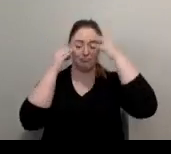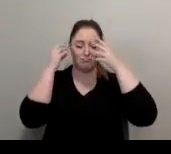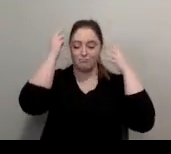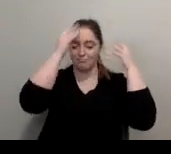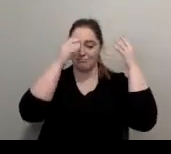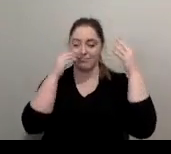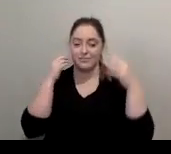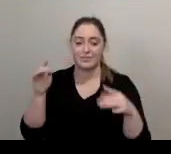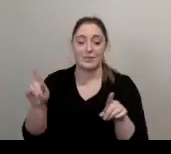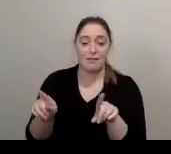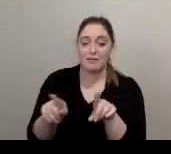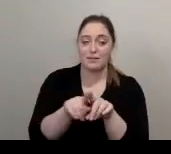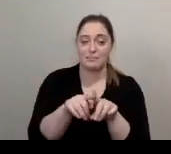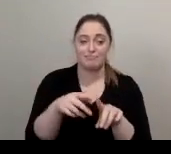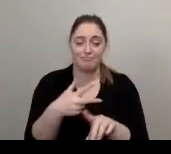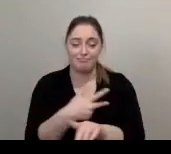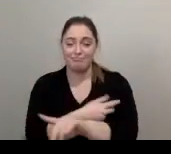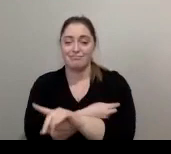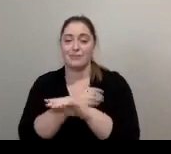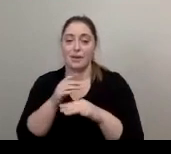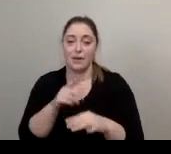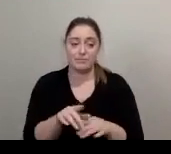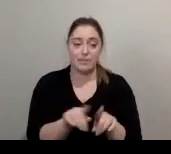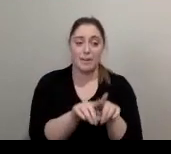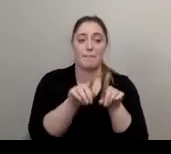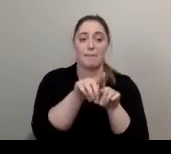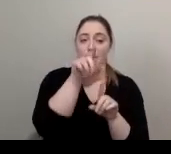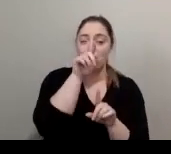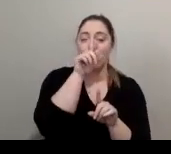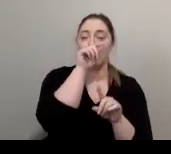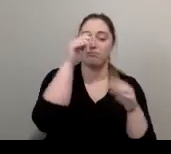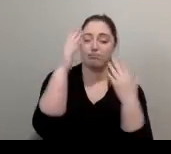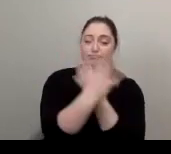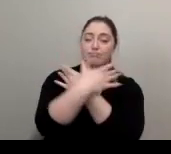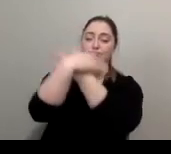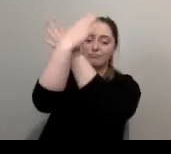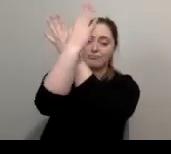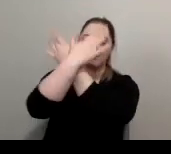a giant blackbird in a local